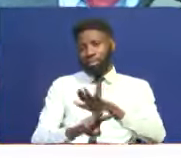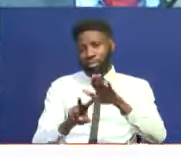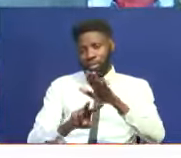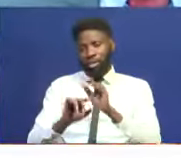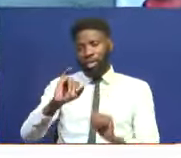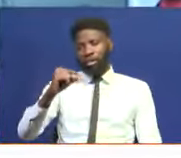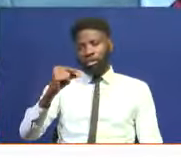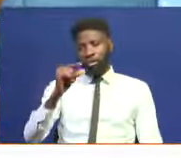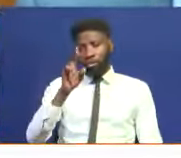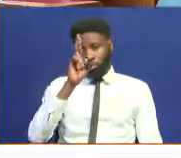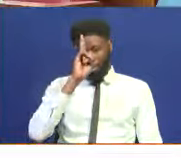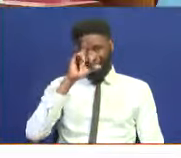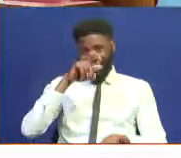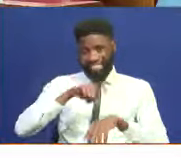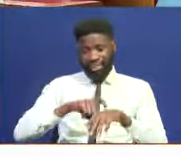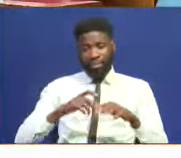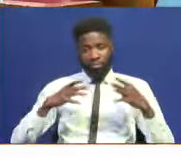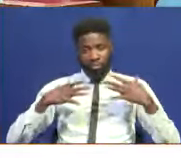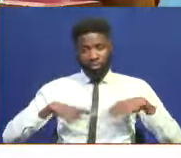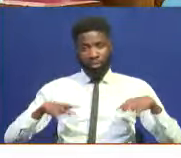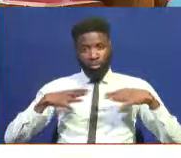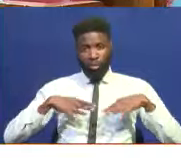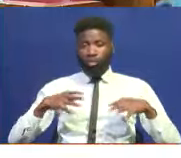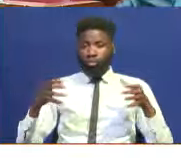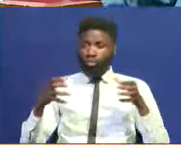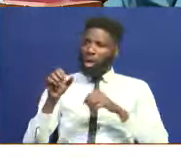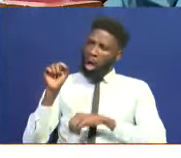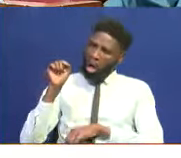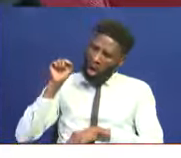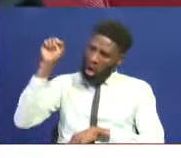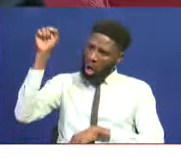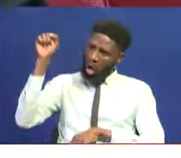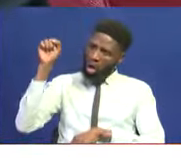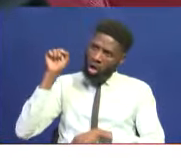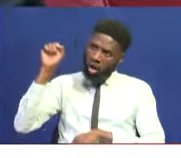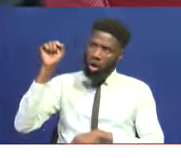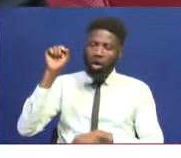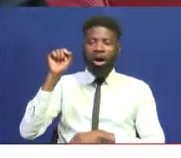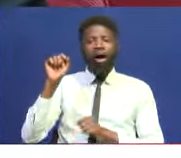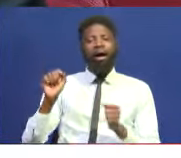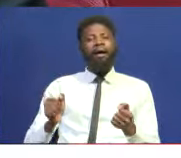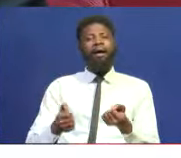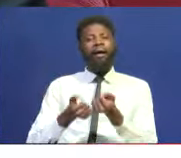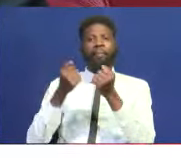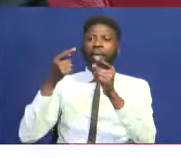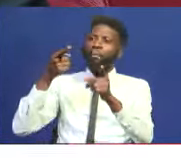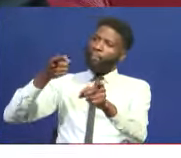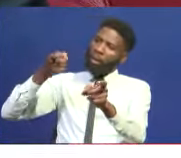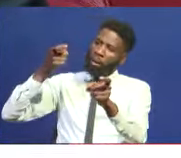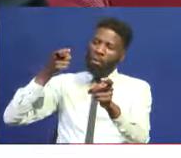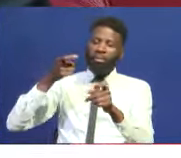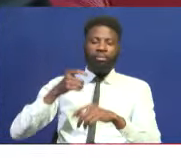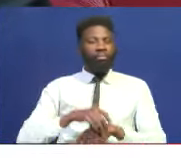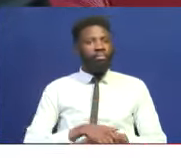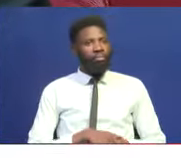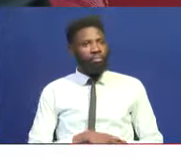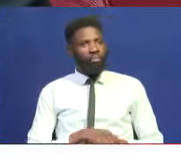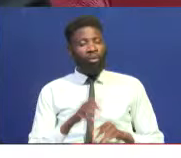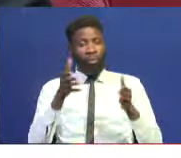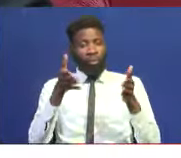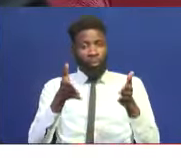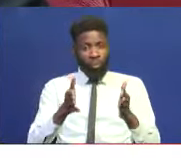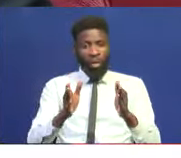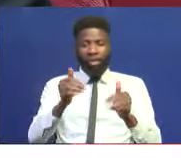kadhaa waliokuwa wakipinga serikali walipopigwa risasi. The manner in which the police should